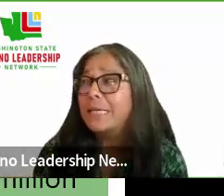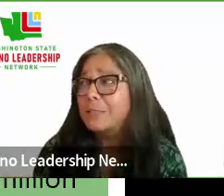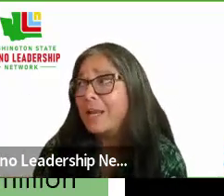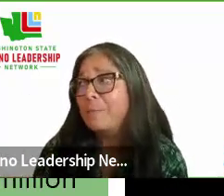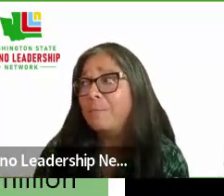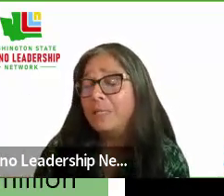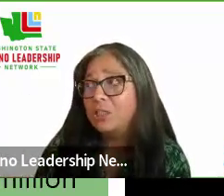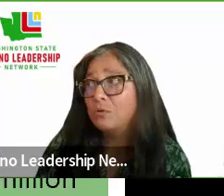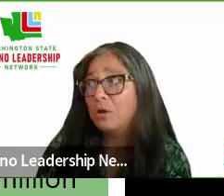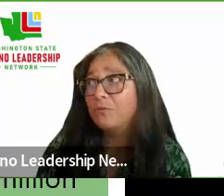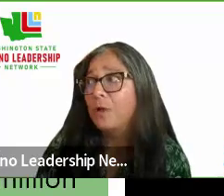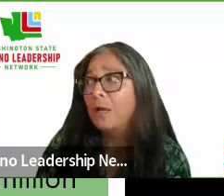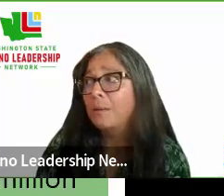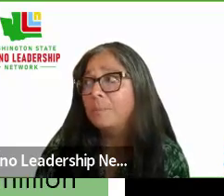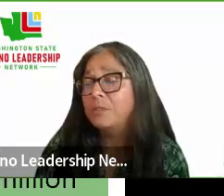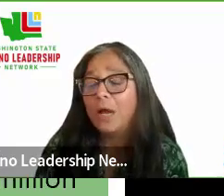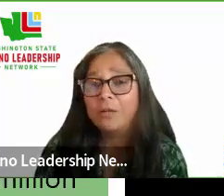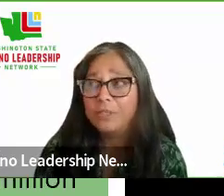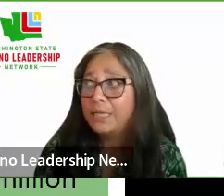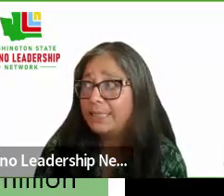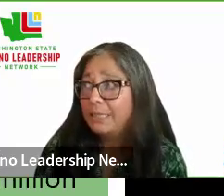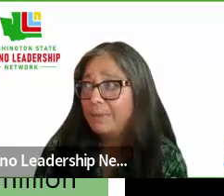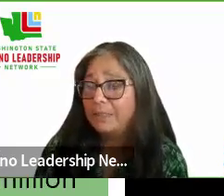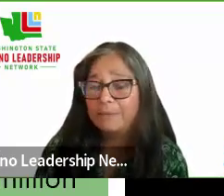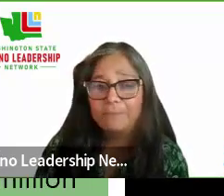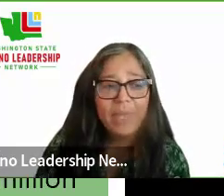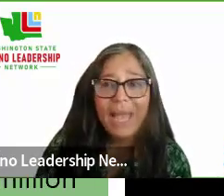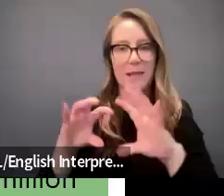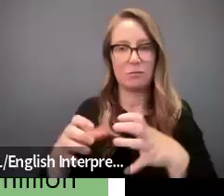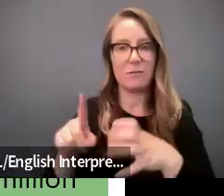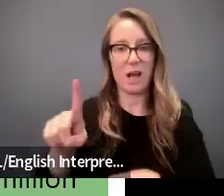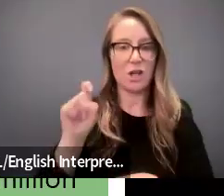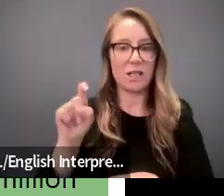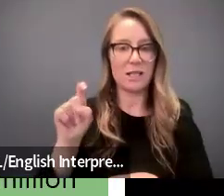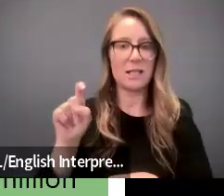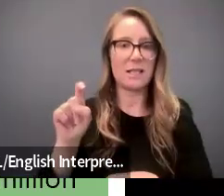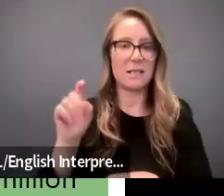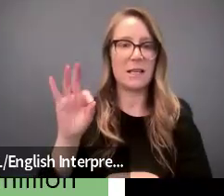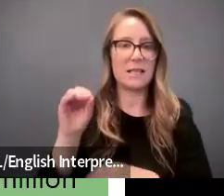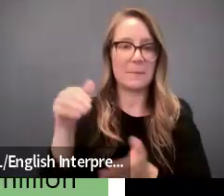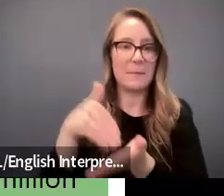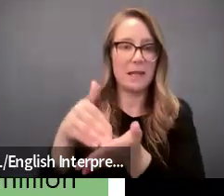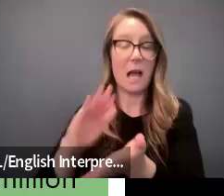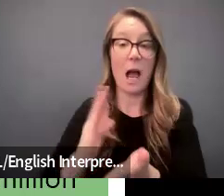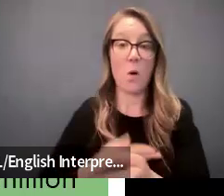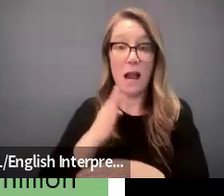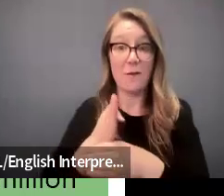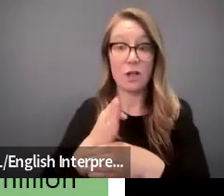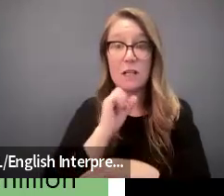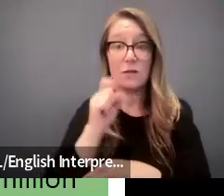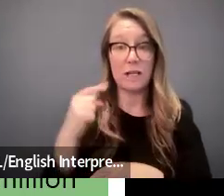2060, it is expected that the Hispanic population will grow up to 119 million. Our median age for Hispanics